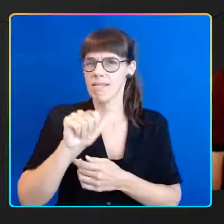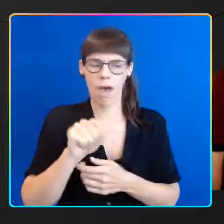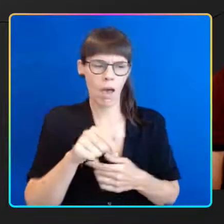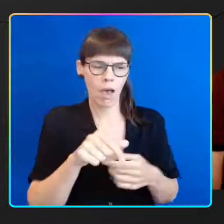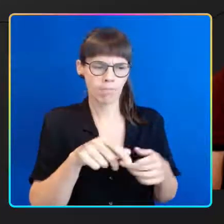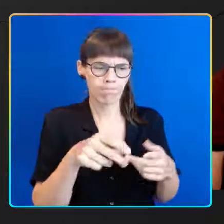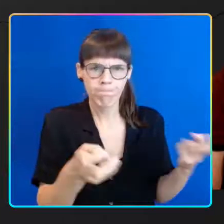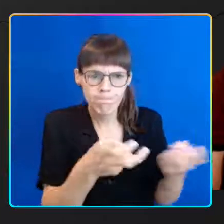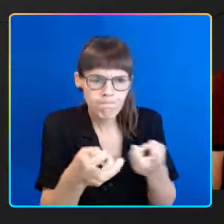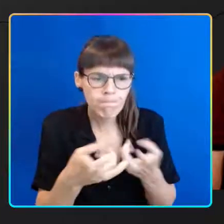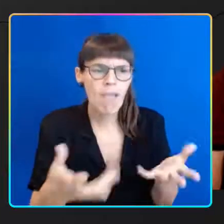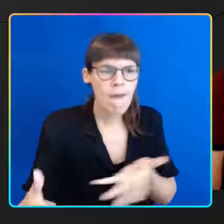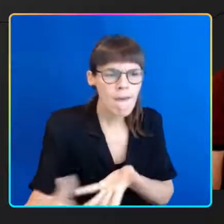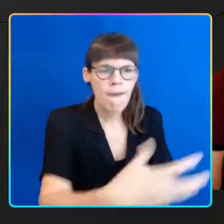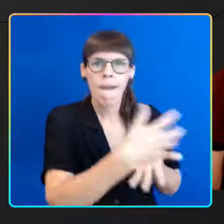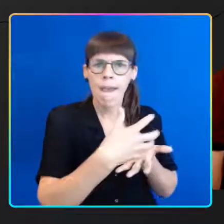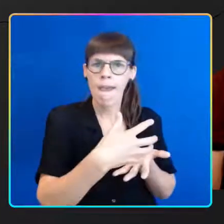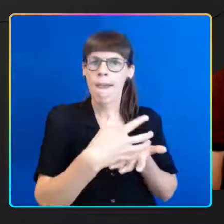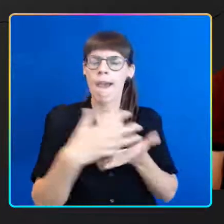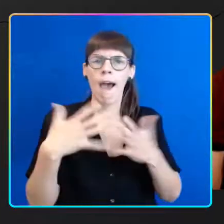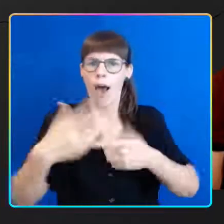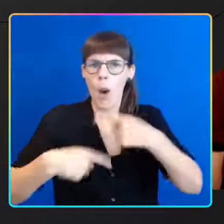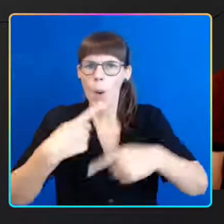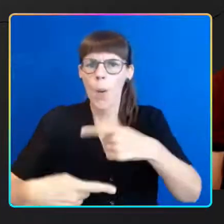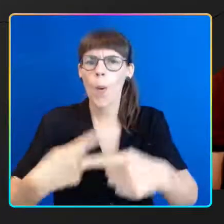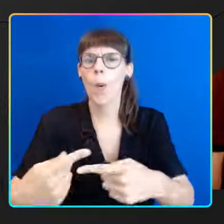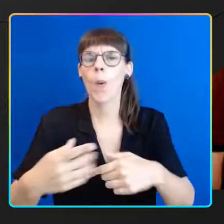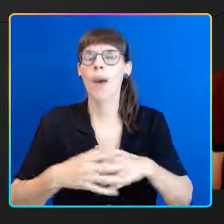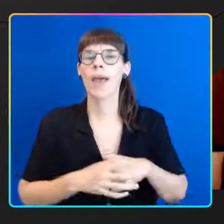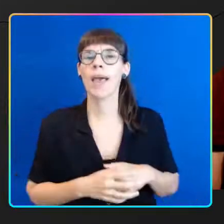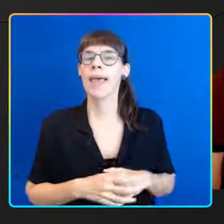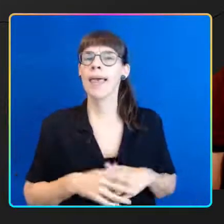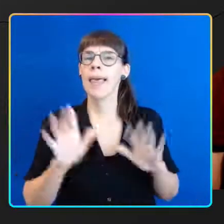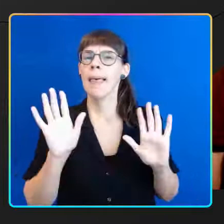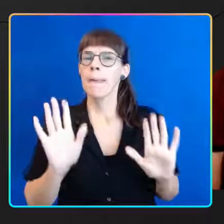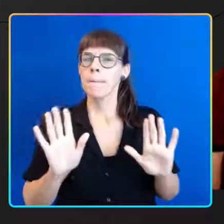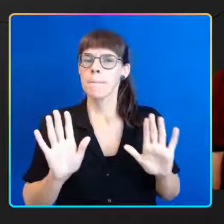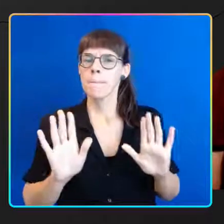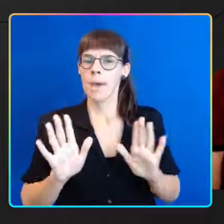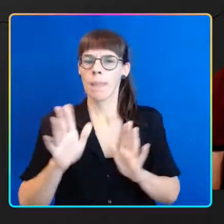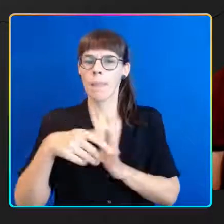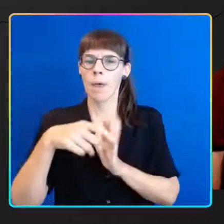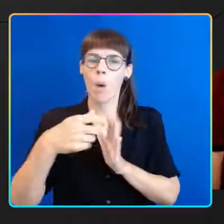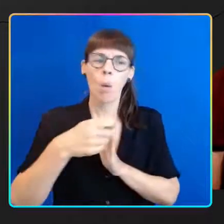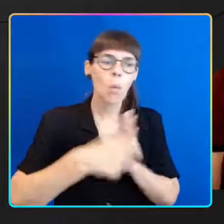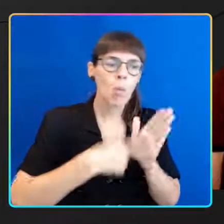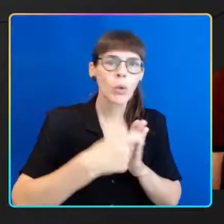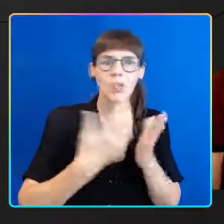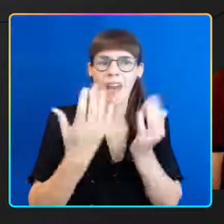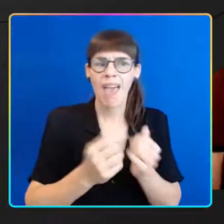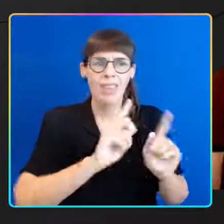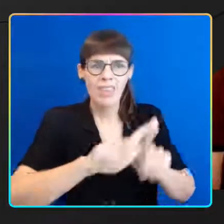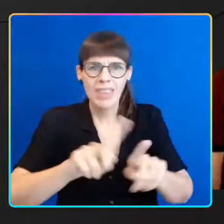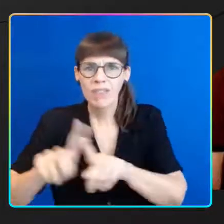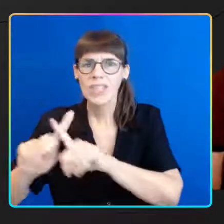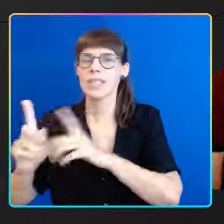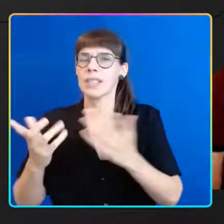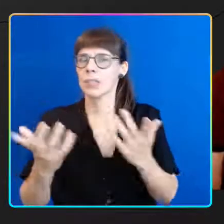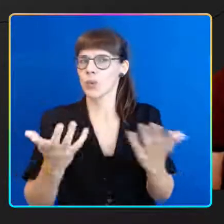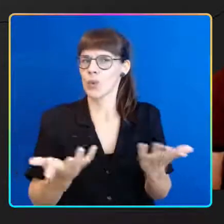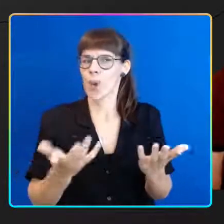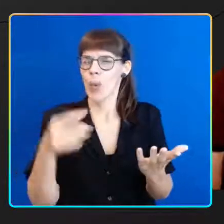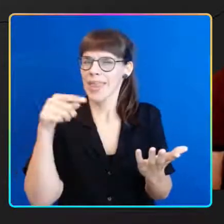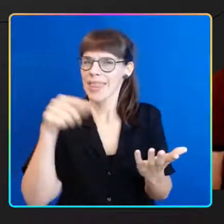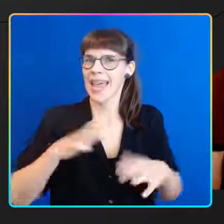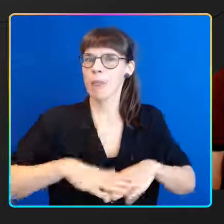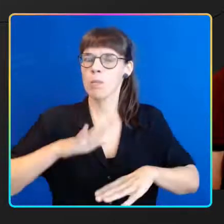a cyclical project that is quite different from standard software development projects. This is the most annoying thing,